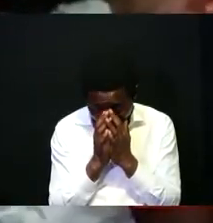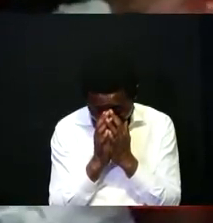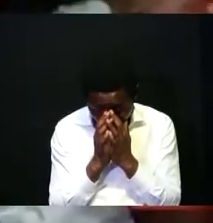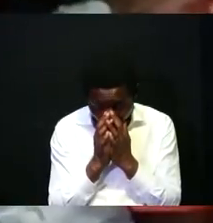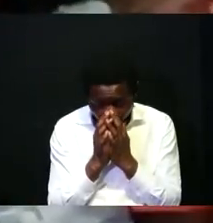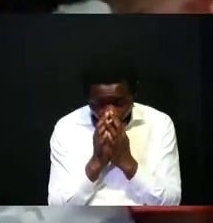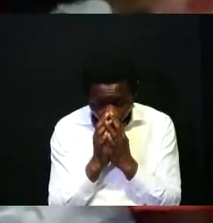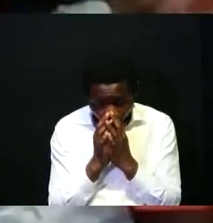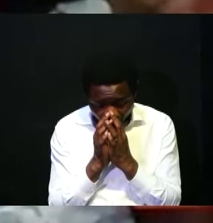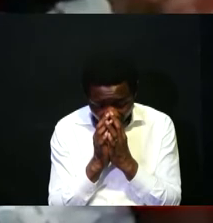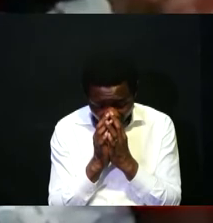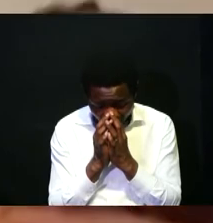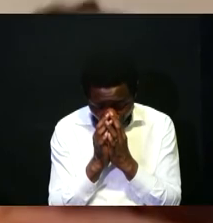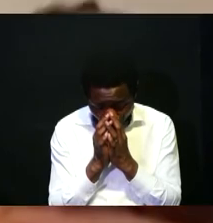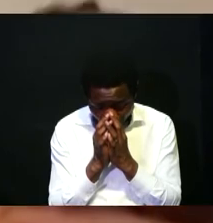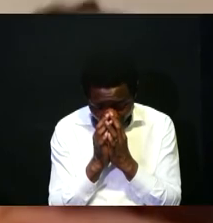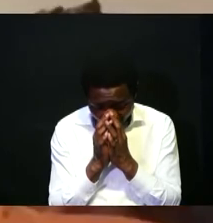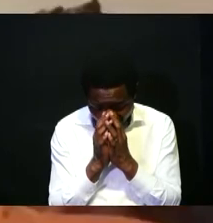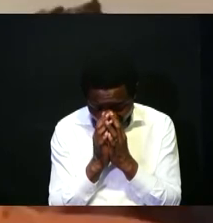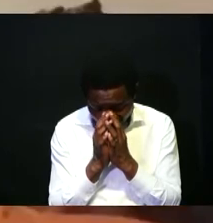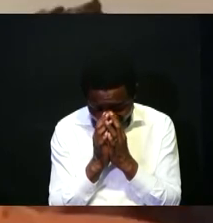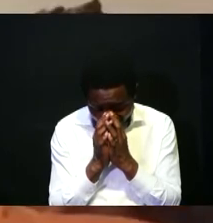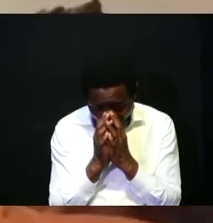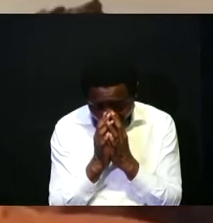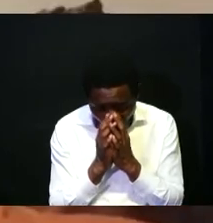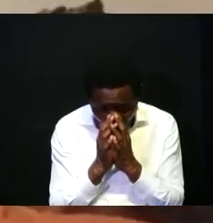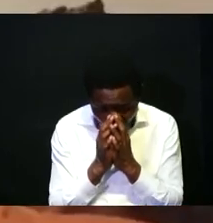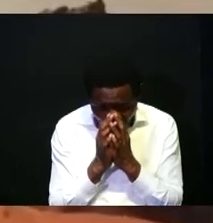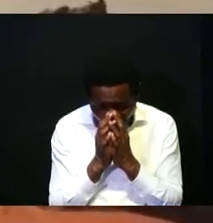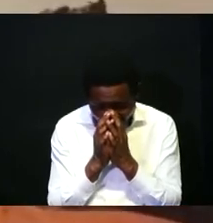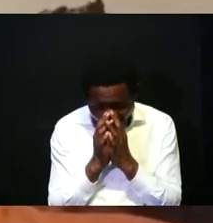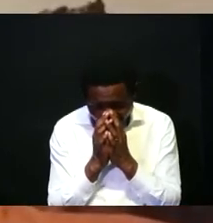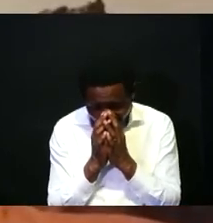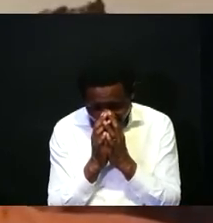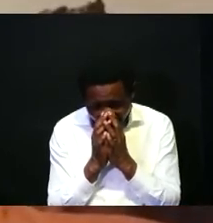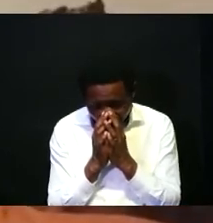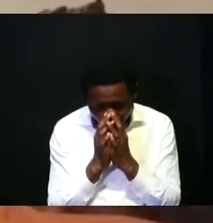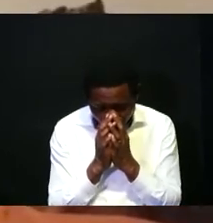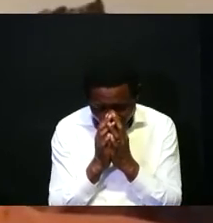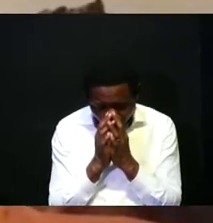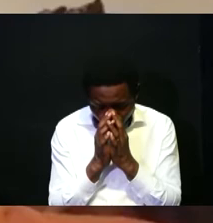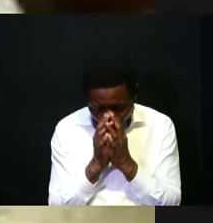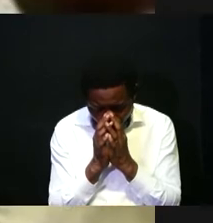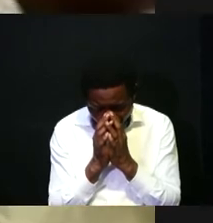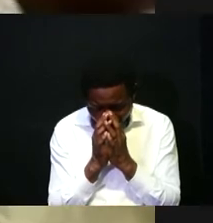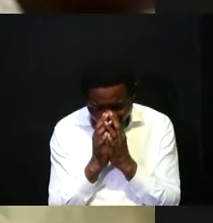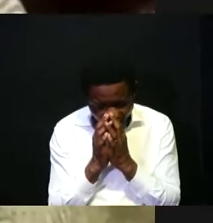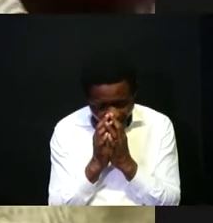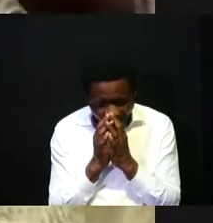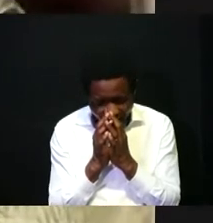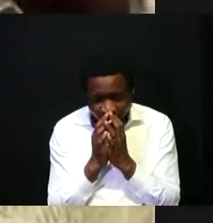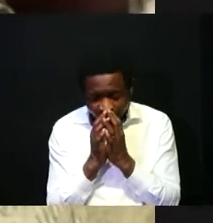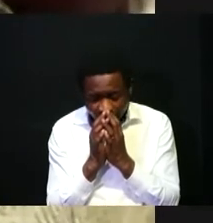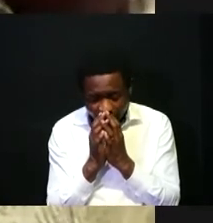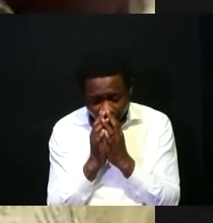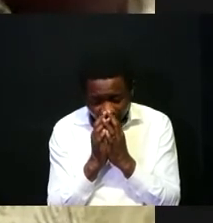attention, O God, from heaven. We are praying for a great success, O God, a great impact, and a greater impact, O God, in the